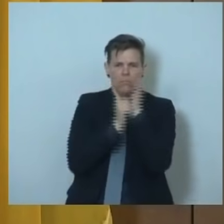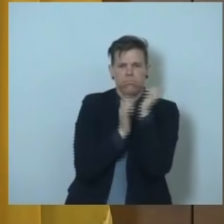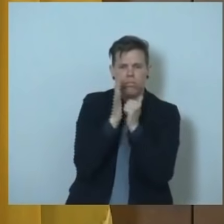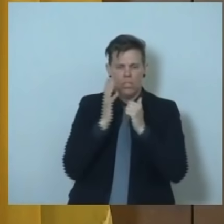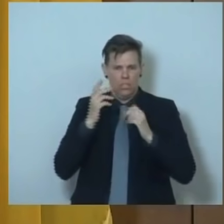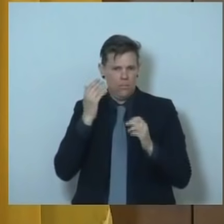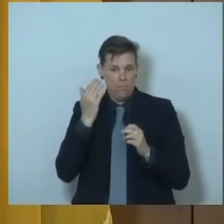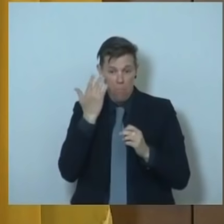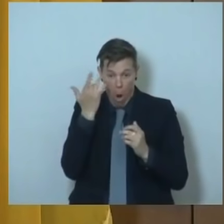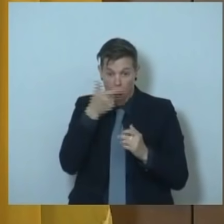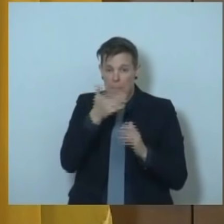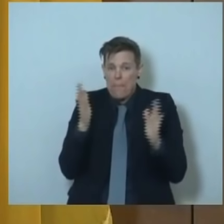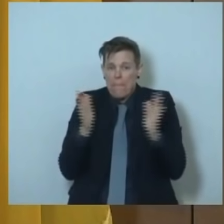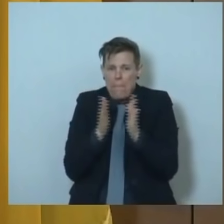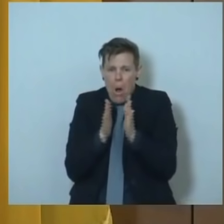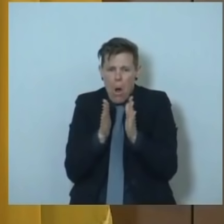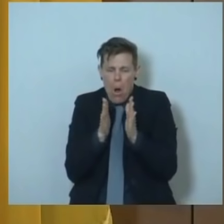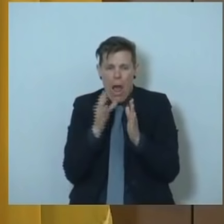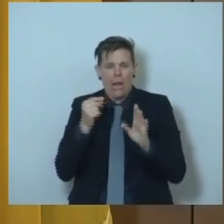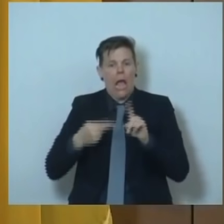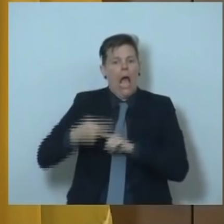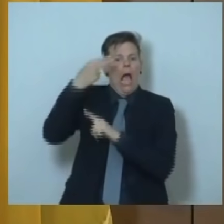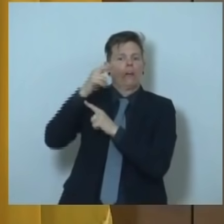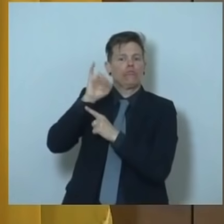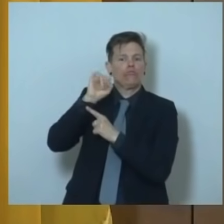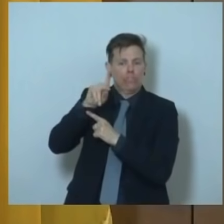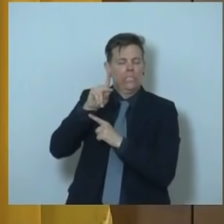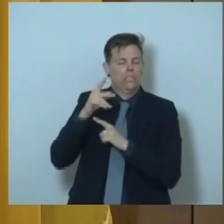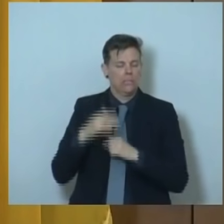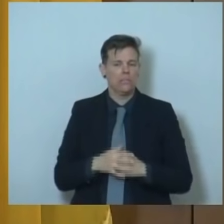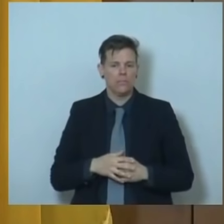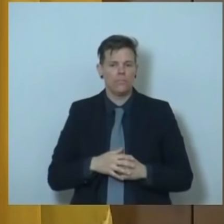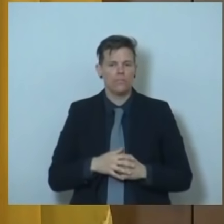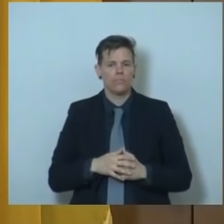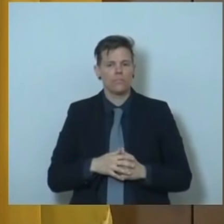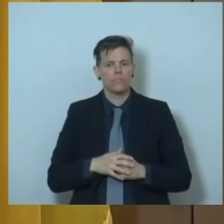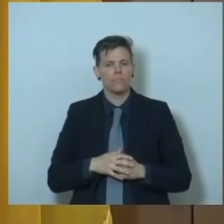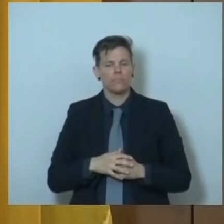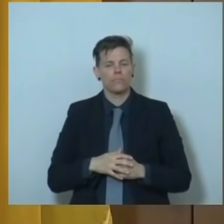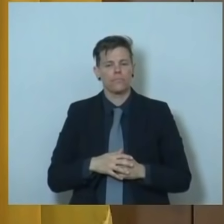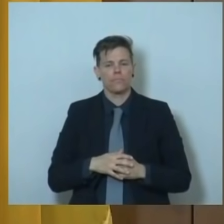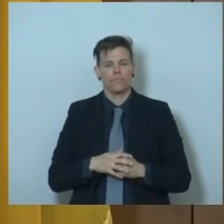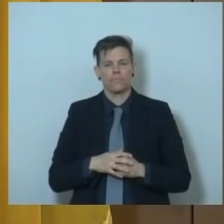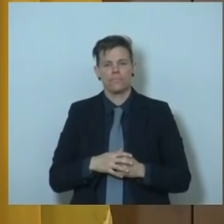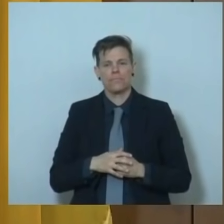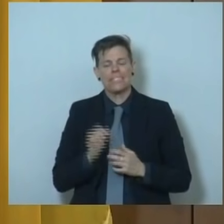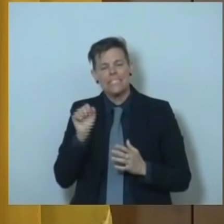contained, high-risk area, and we know that there was